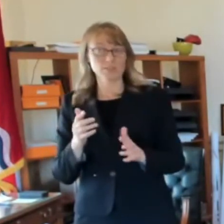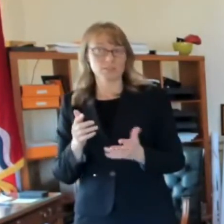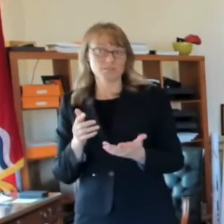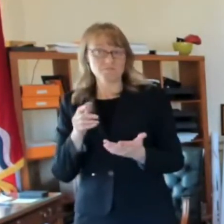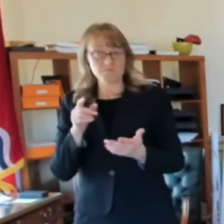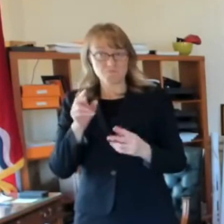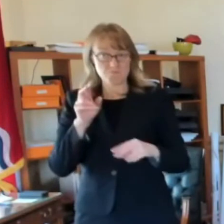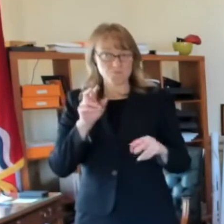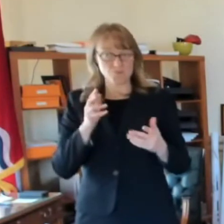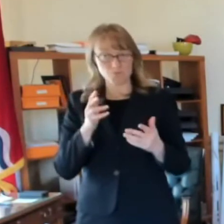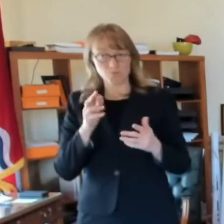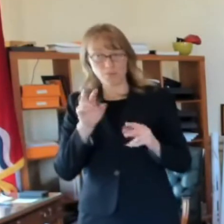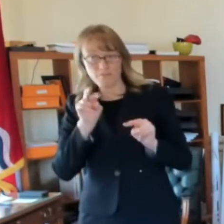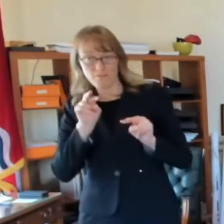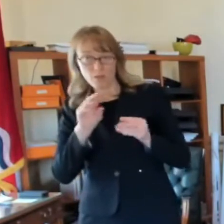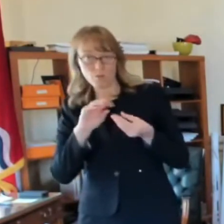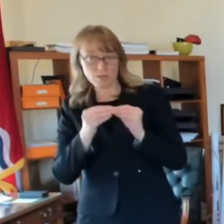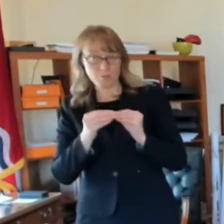could be more